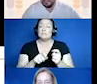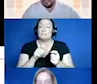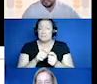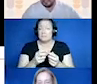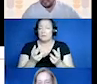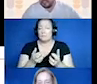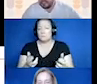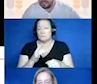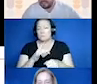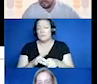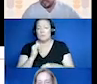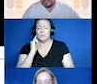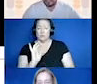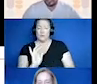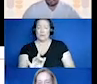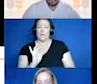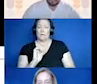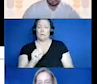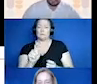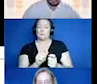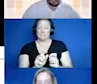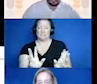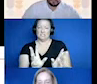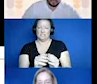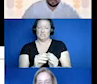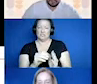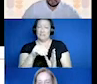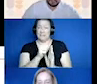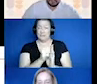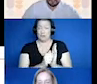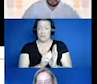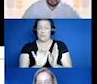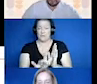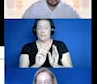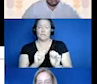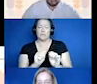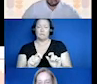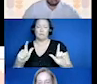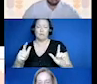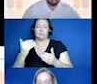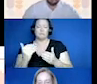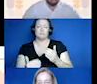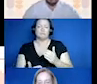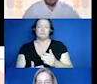available if you click on a specific session in the agenda. Next slide,